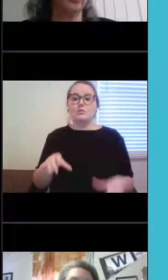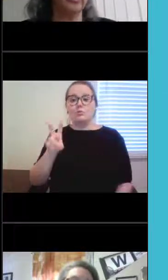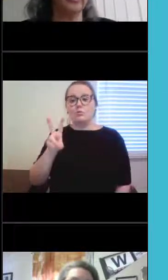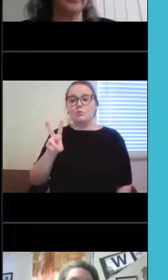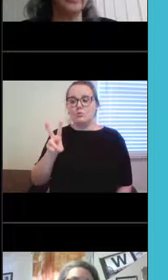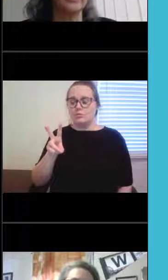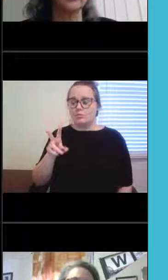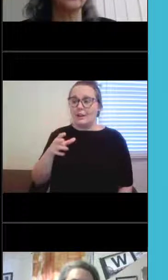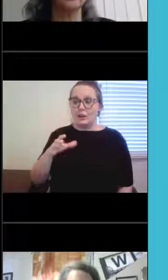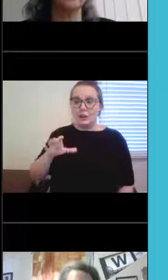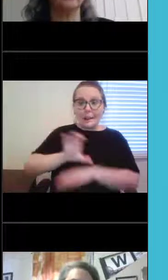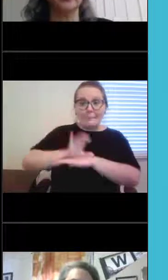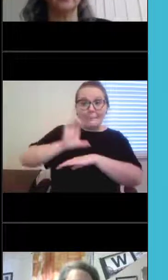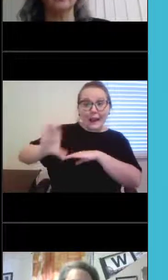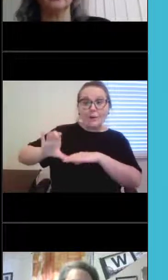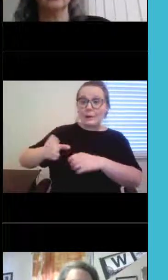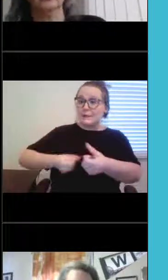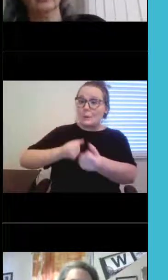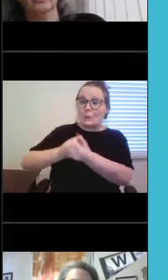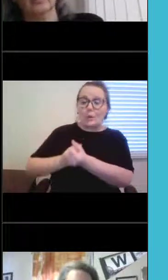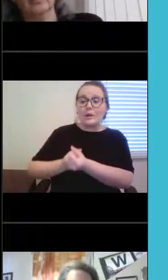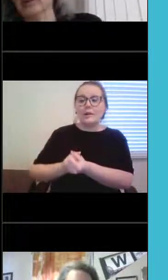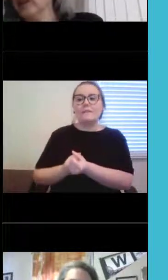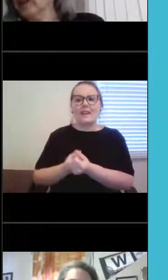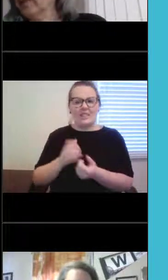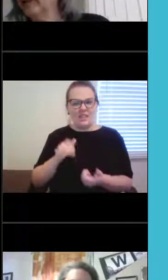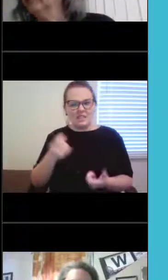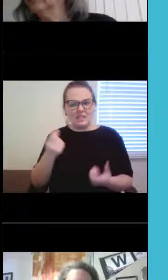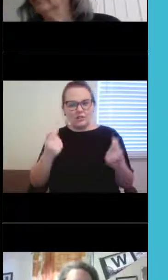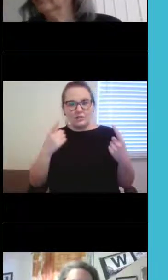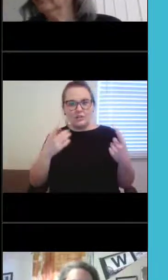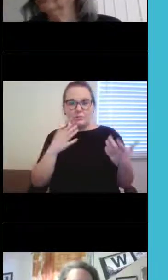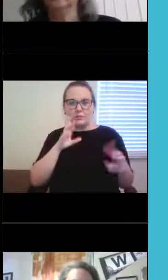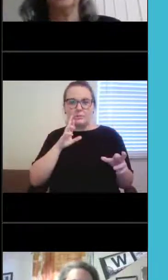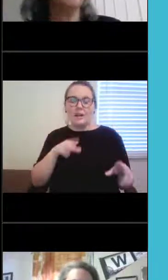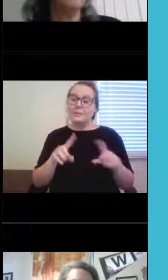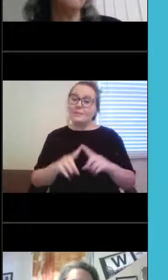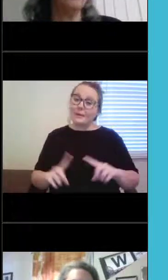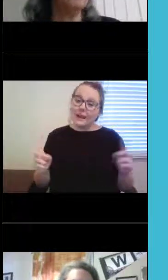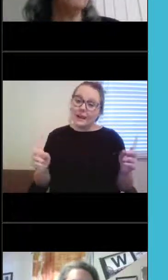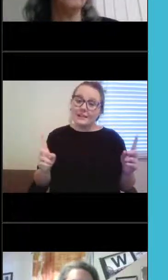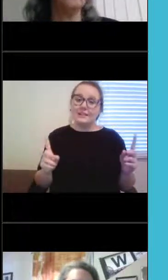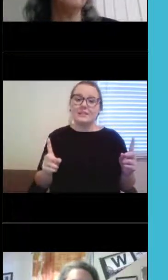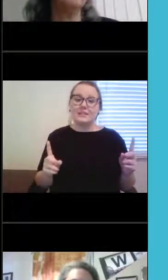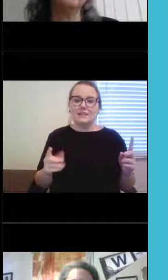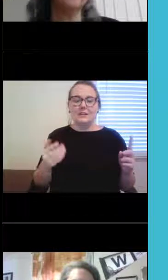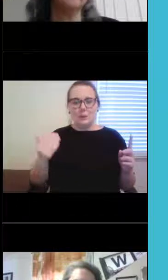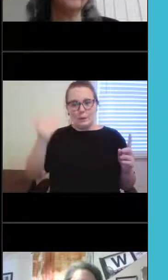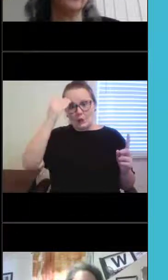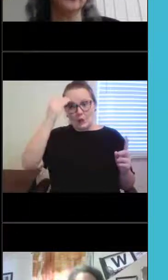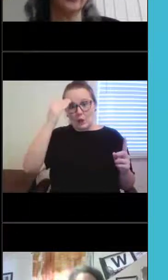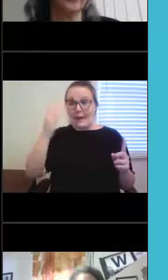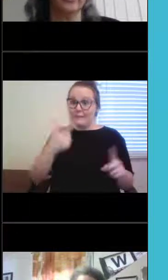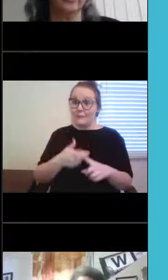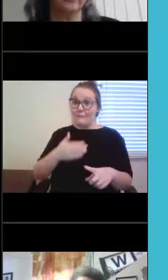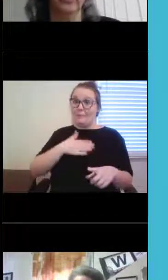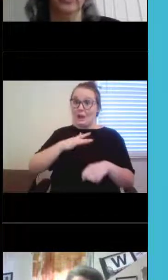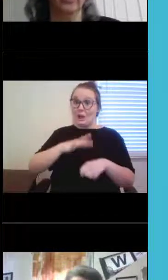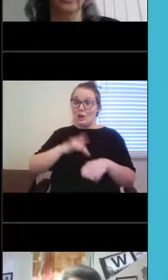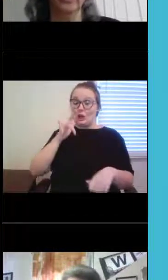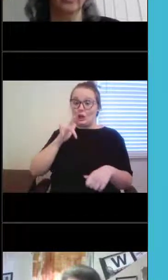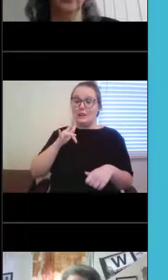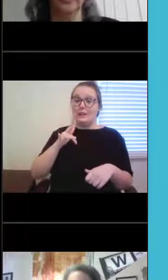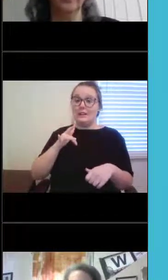and supportive. I mean, it's an understandable response, I would say, but right, we know from, and my early research was on